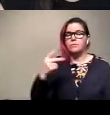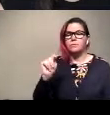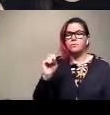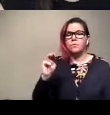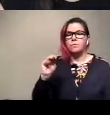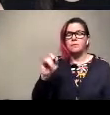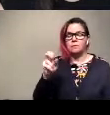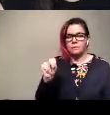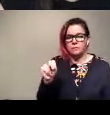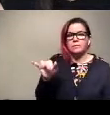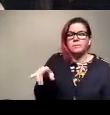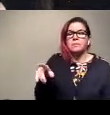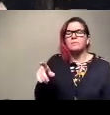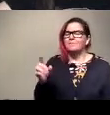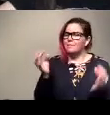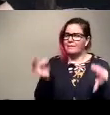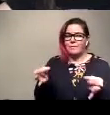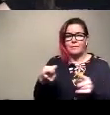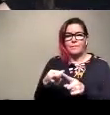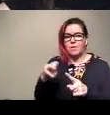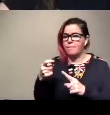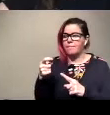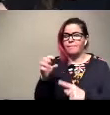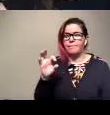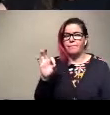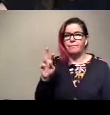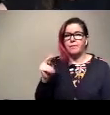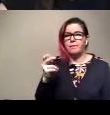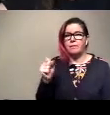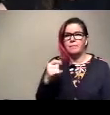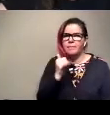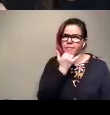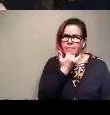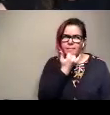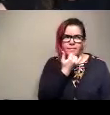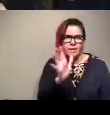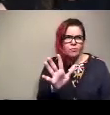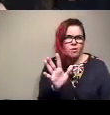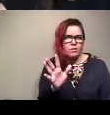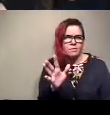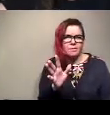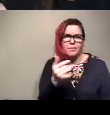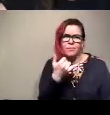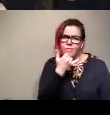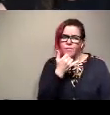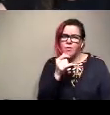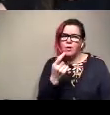it definitely was from, I'm going to make a mistake, and it wasn't streptomycin. Oh my gosh. No,